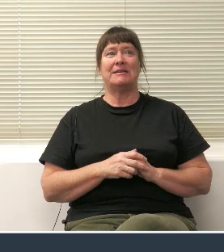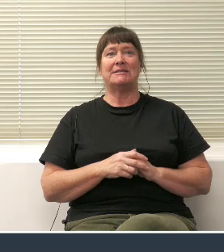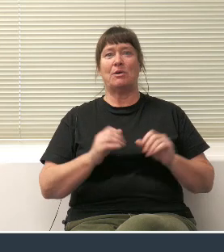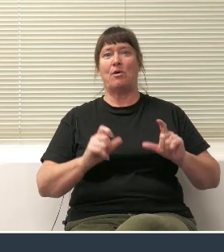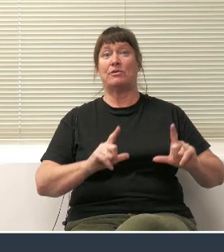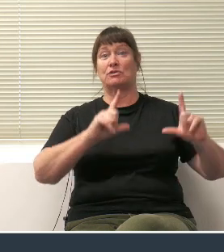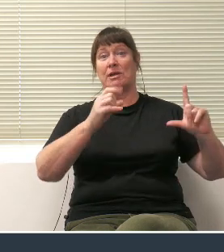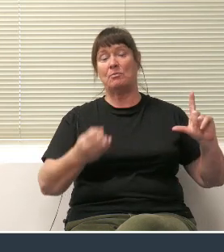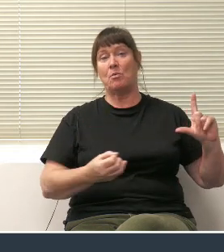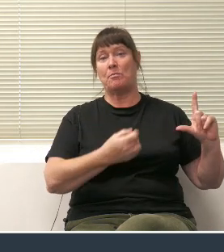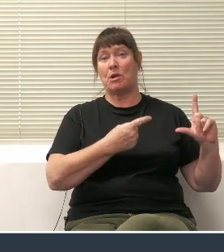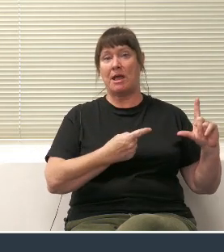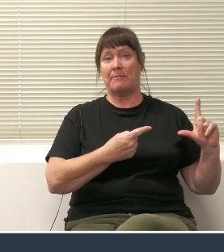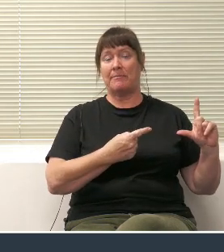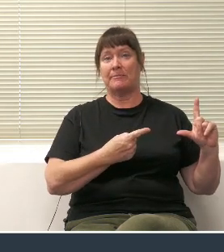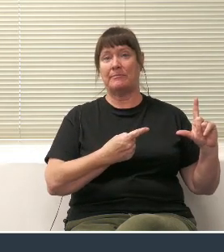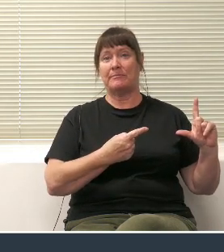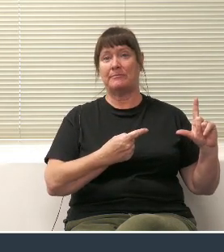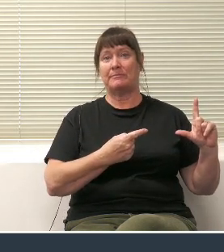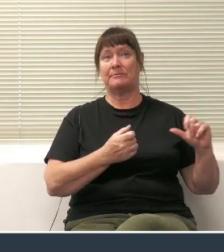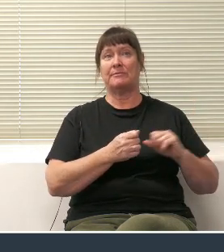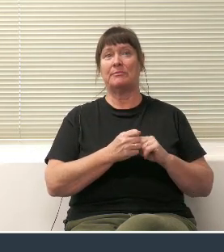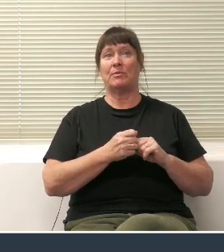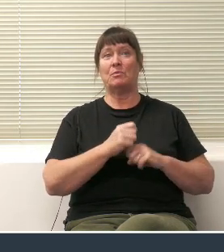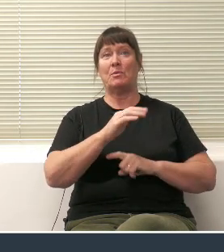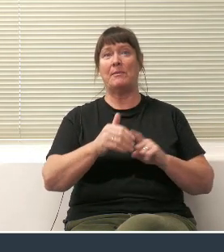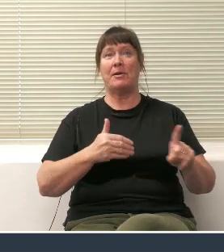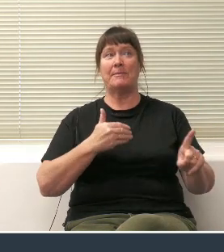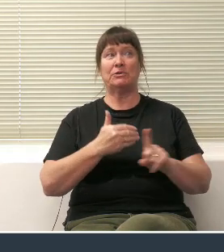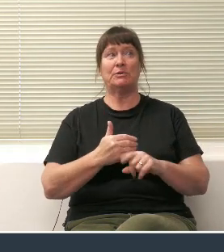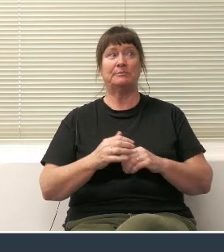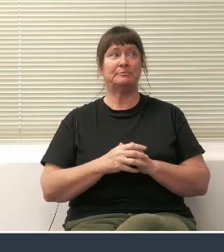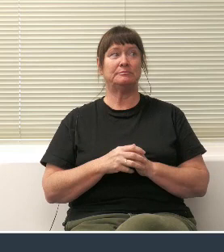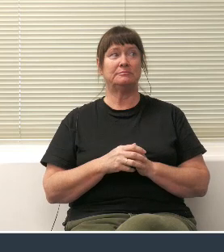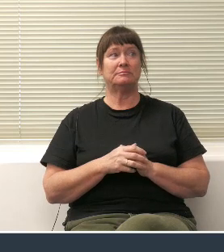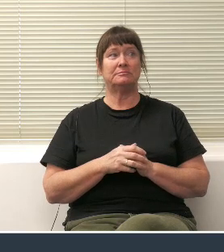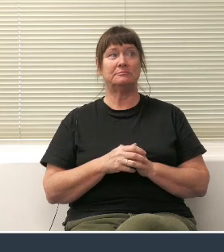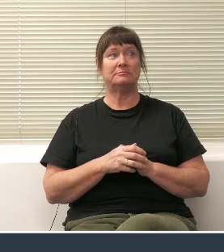on the screen, I think, where we've got to on this.